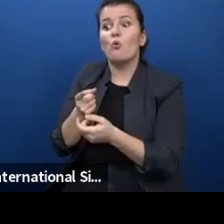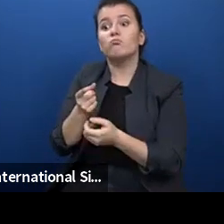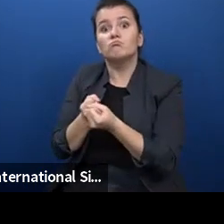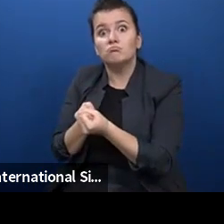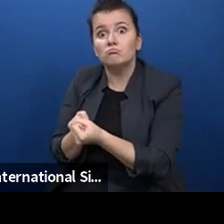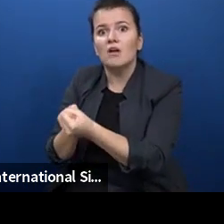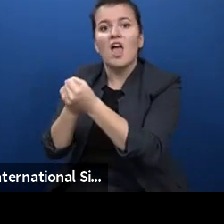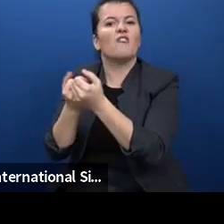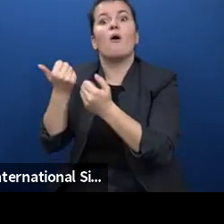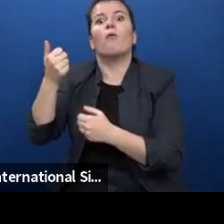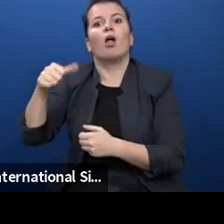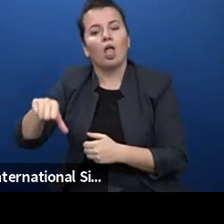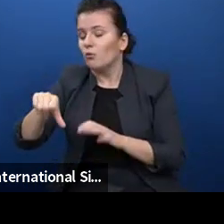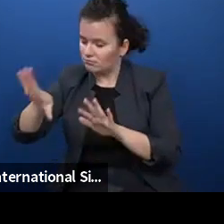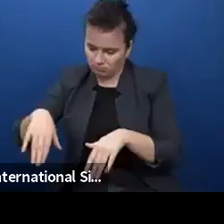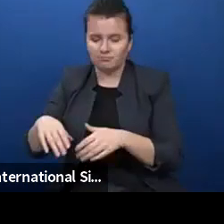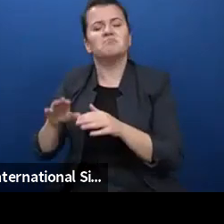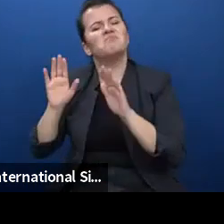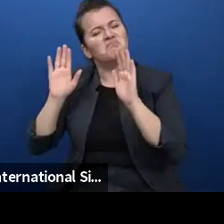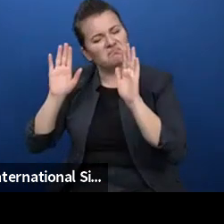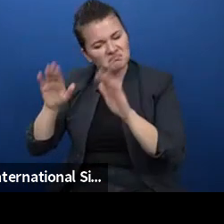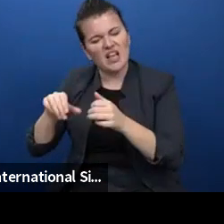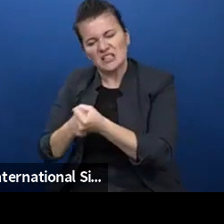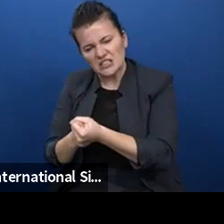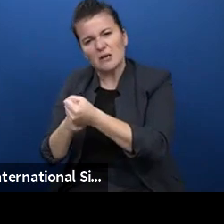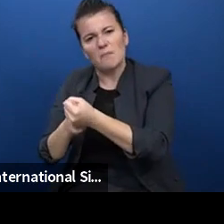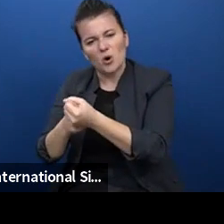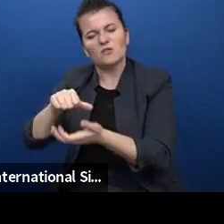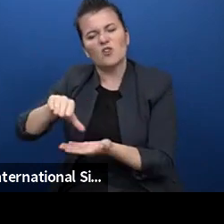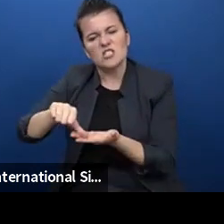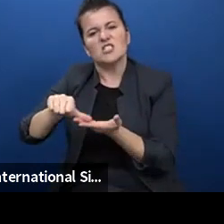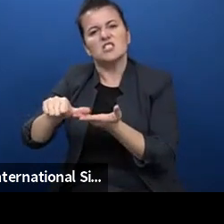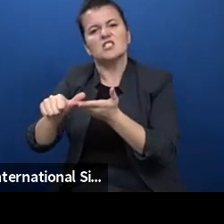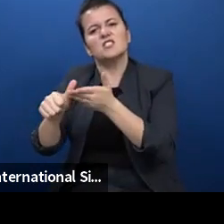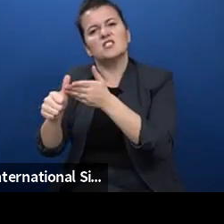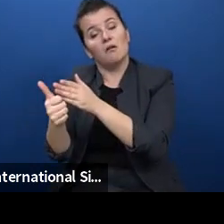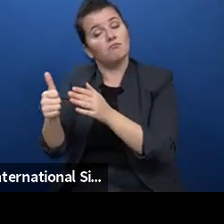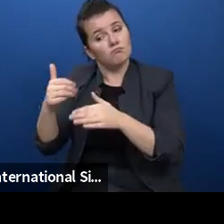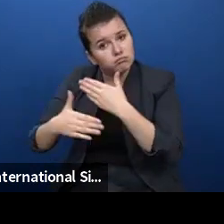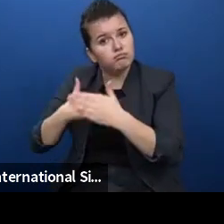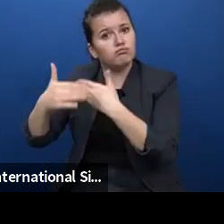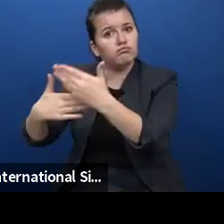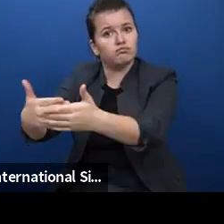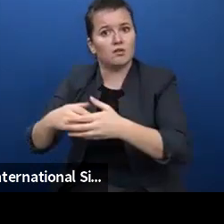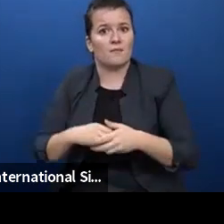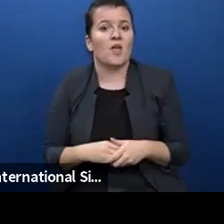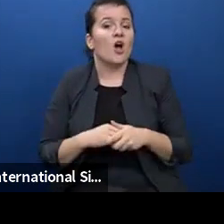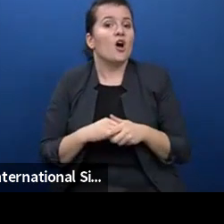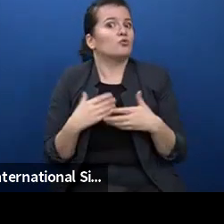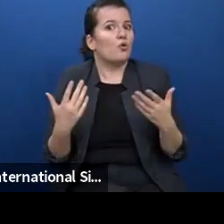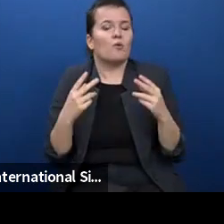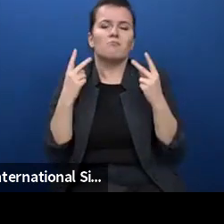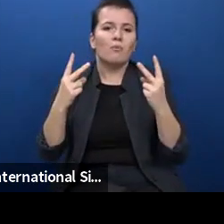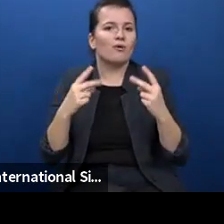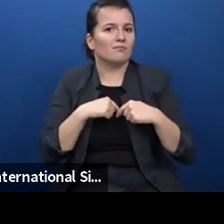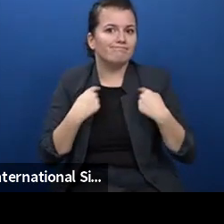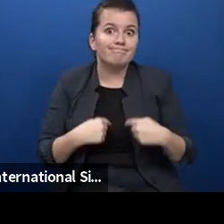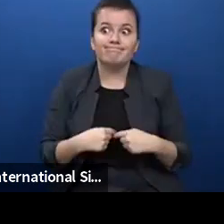think we also see, as somebody else touched upon, the need to build confidence and do it with a generosity of spirit.